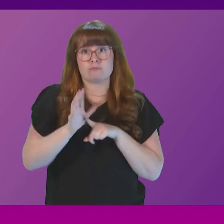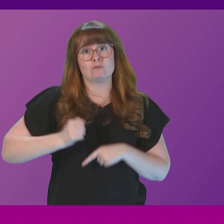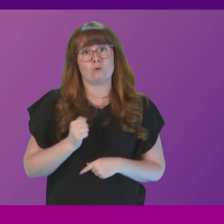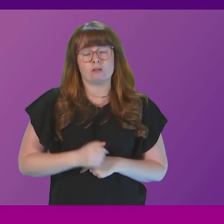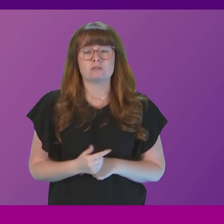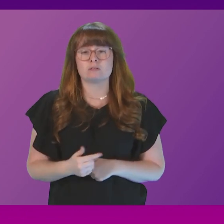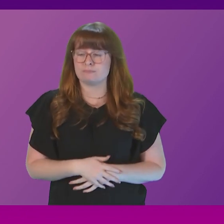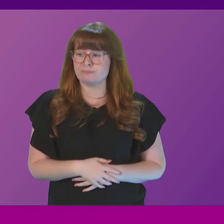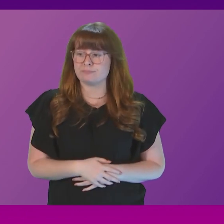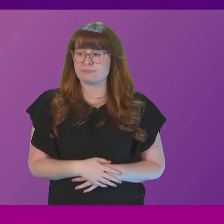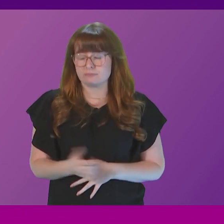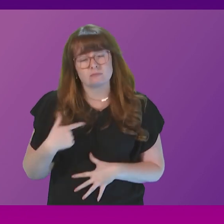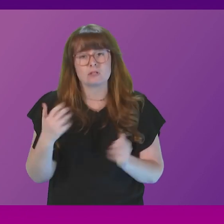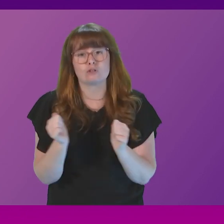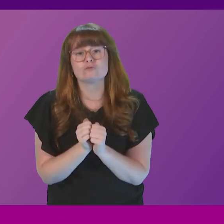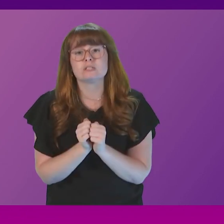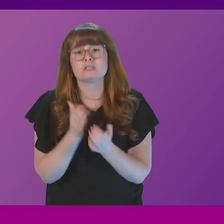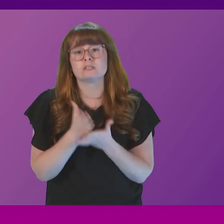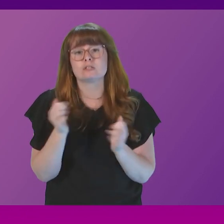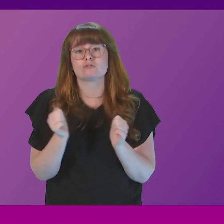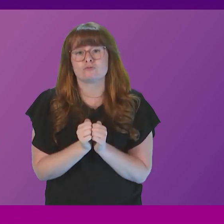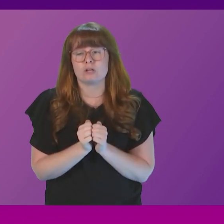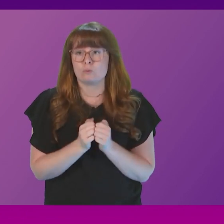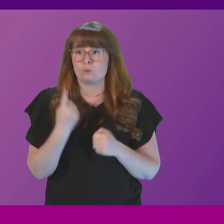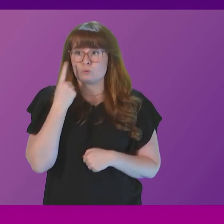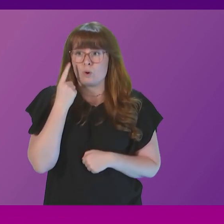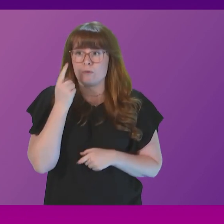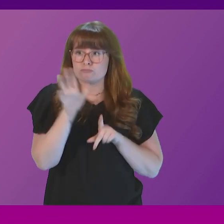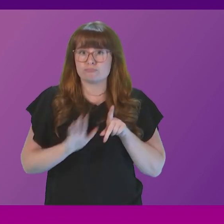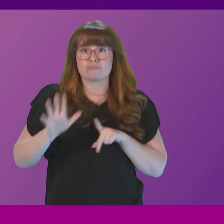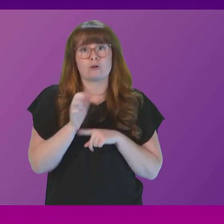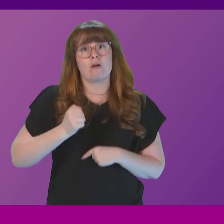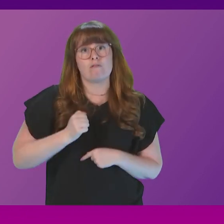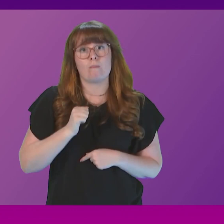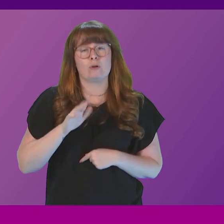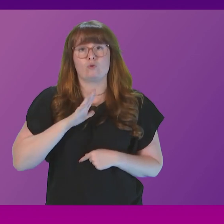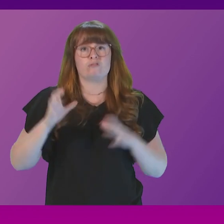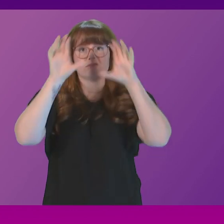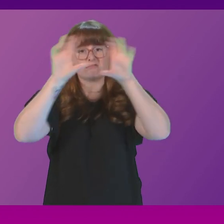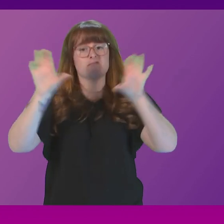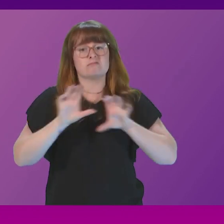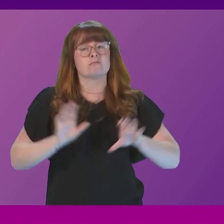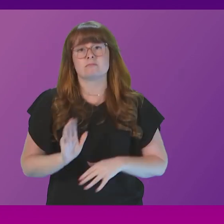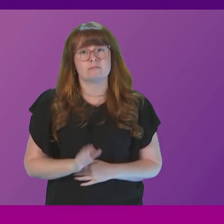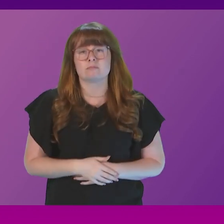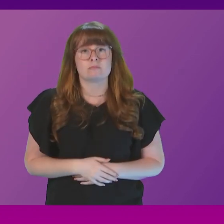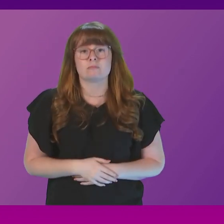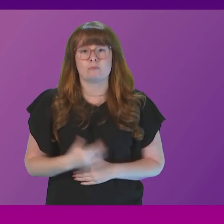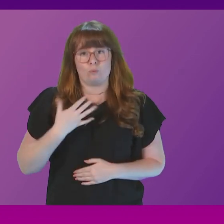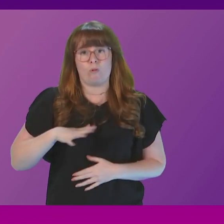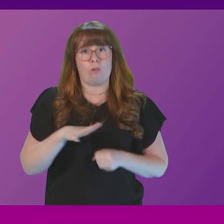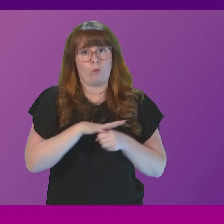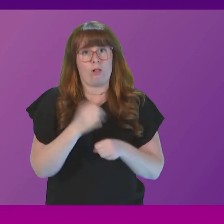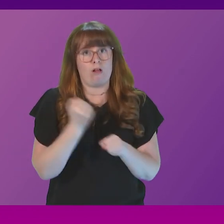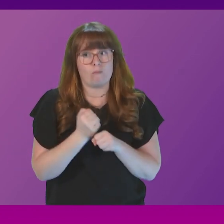I agree with that, and we're trying to talk about spheres of government as opposed to tiers of government, which I know is really important for local government. So I